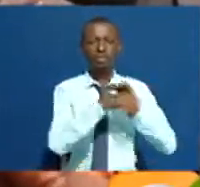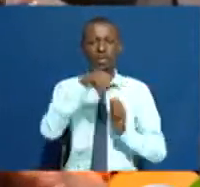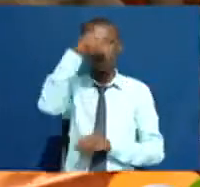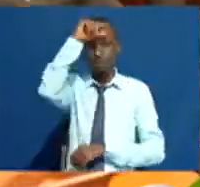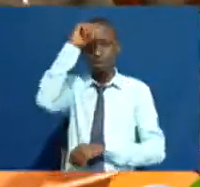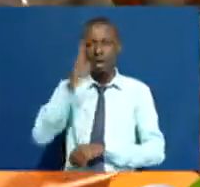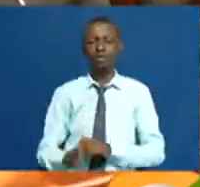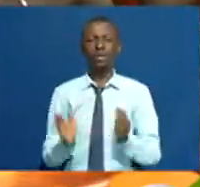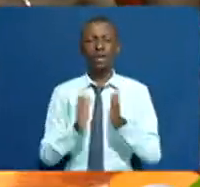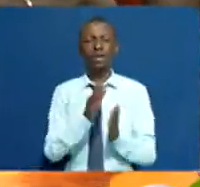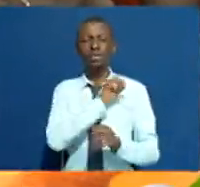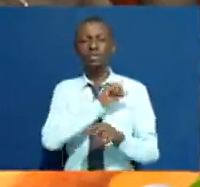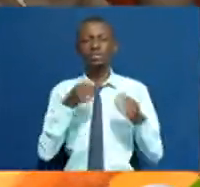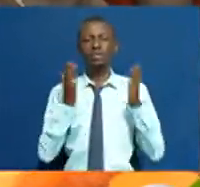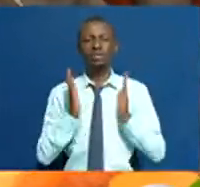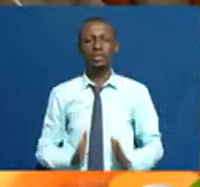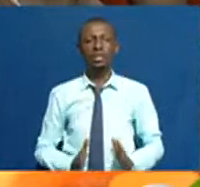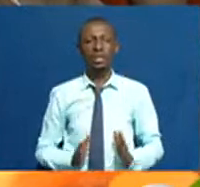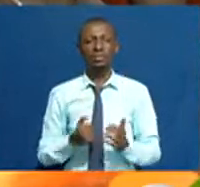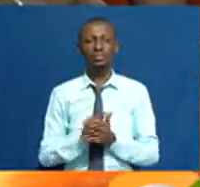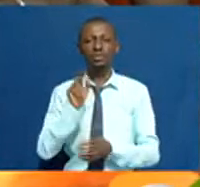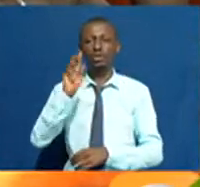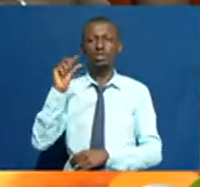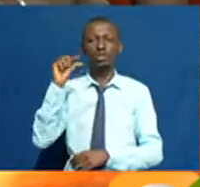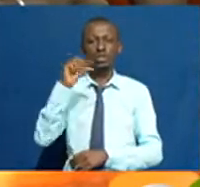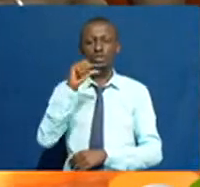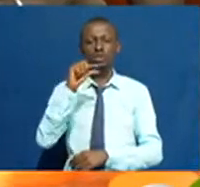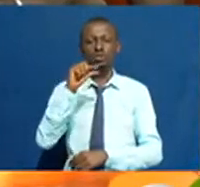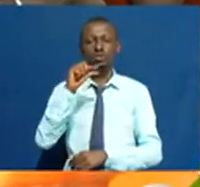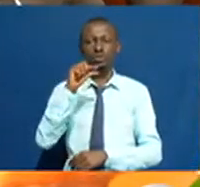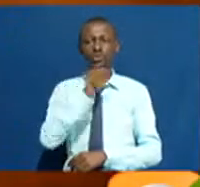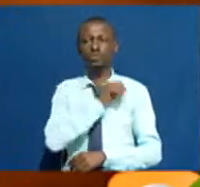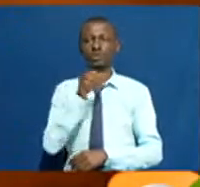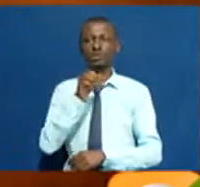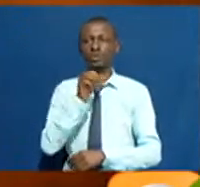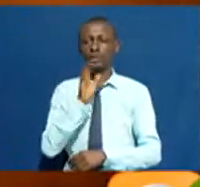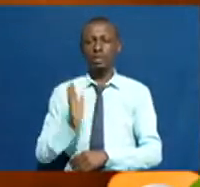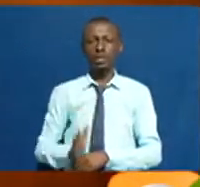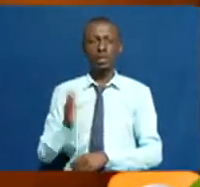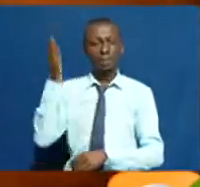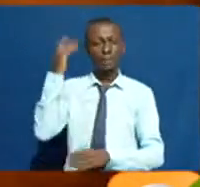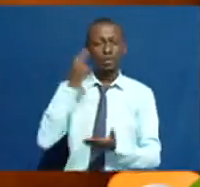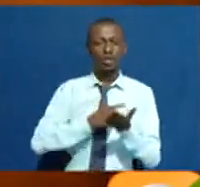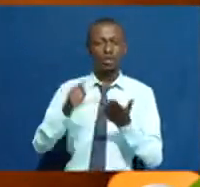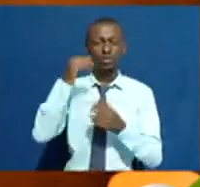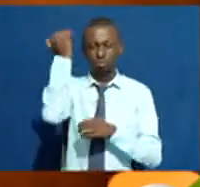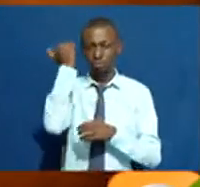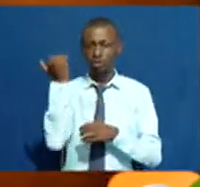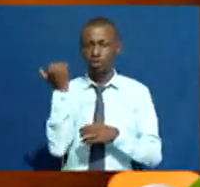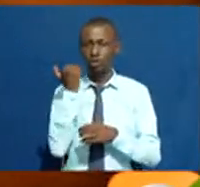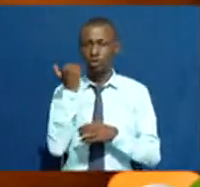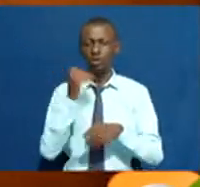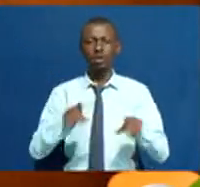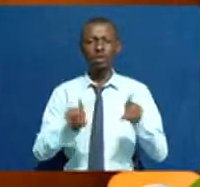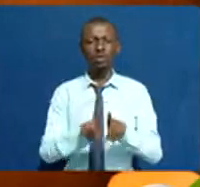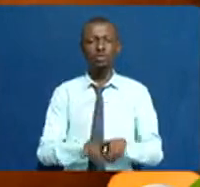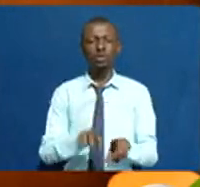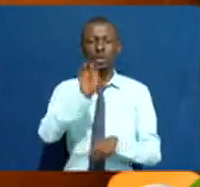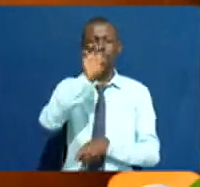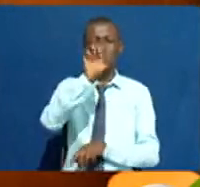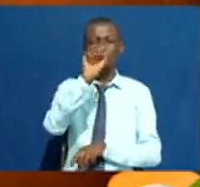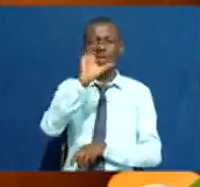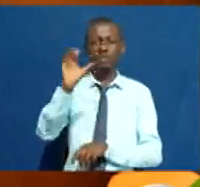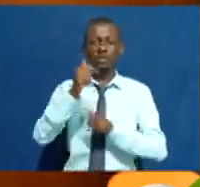senator. Yeah. Uasin Gishu Senator Jackson Mandago appeared in court last week, even as the Ethics and Anti-Corruption Commission continues